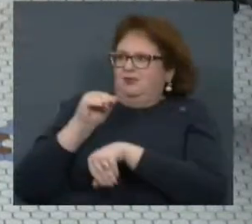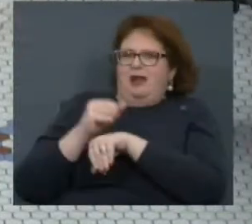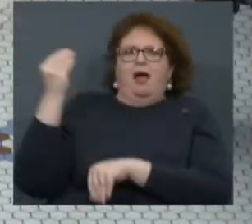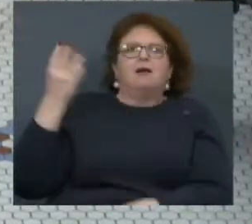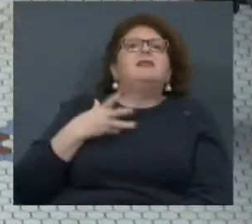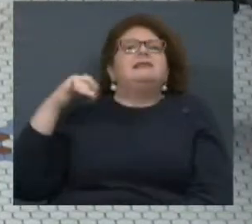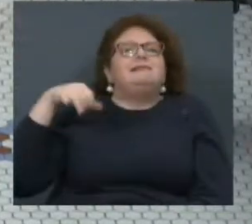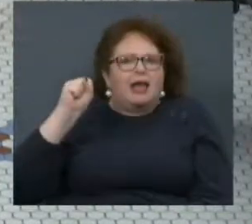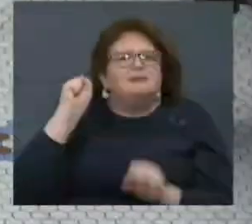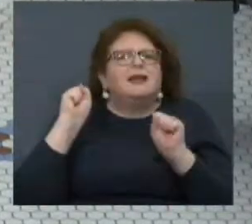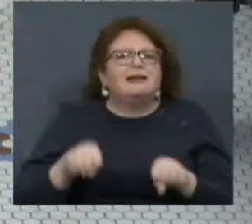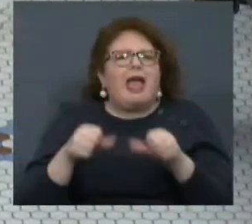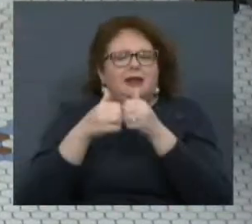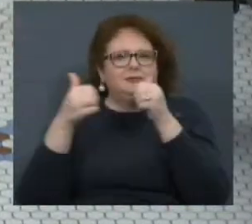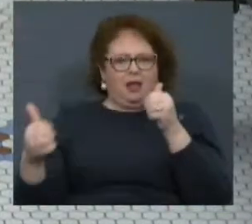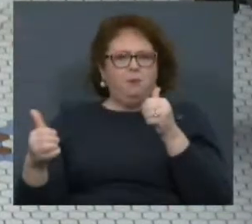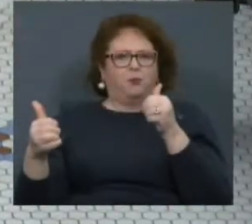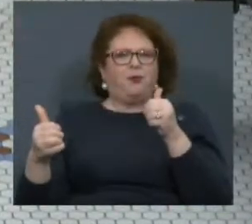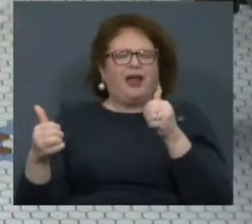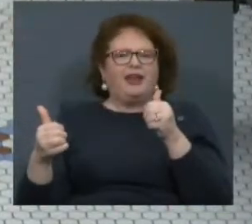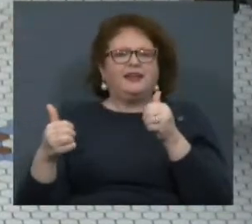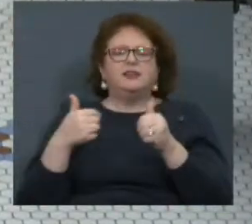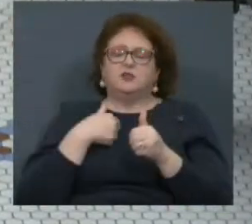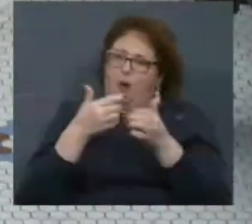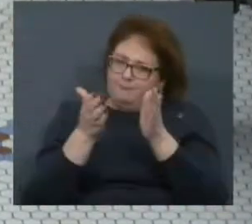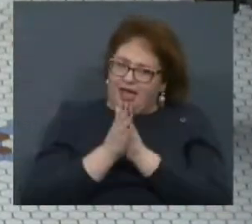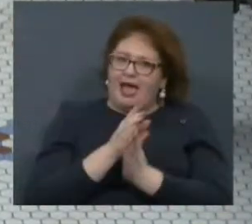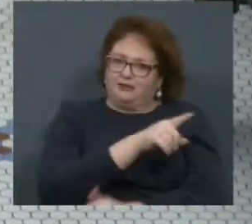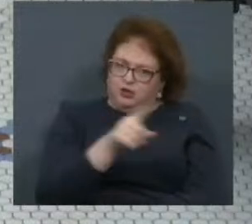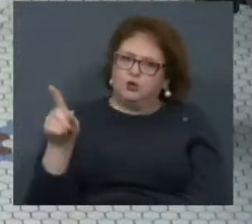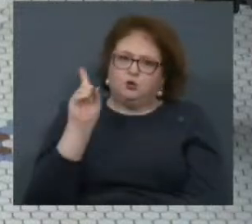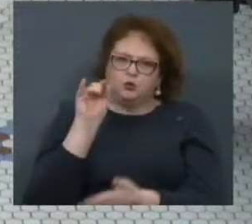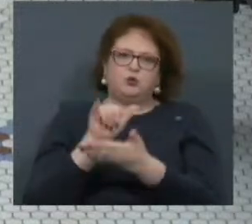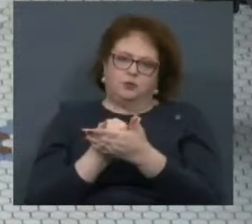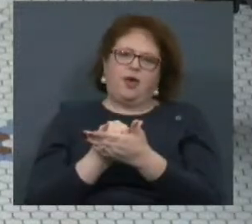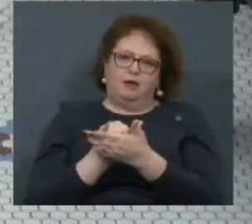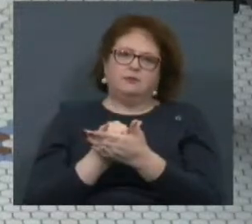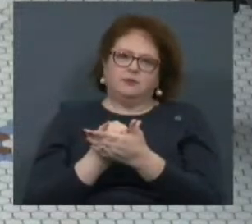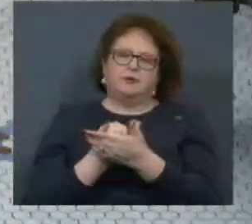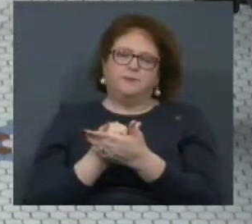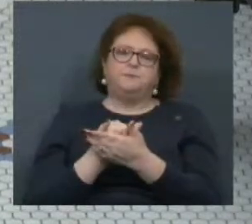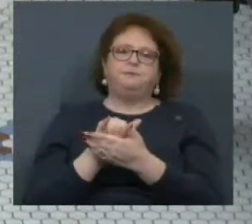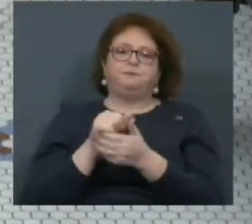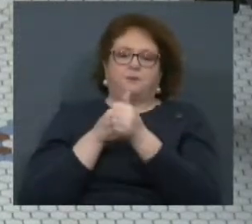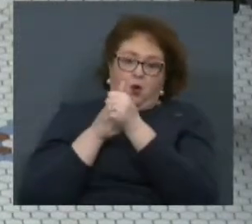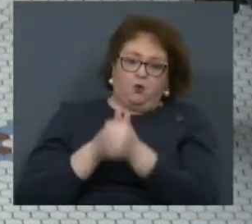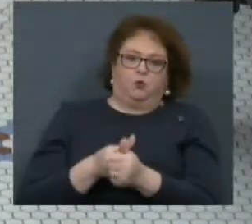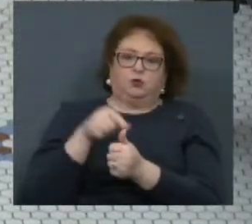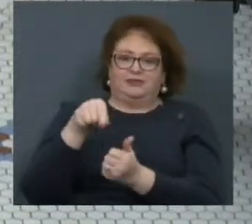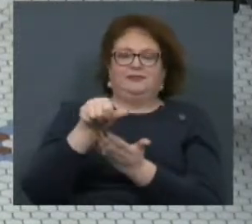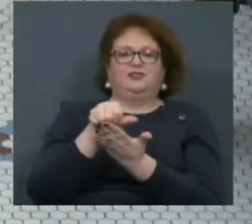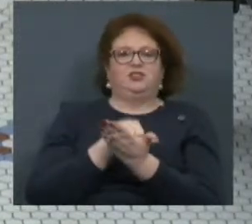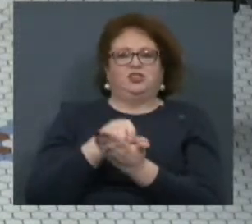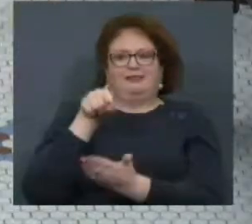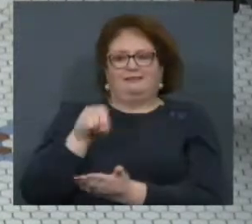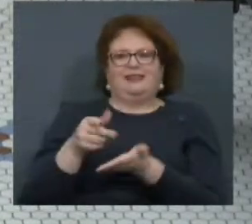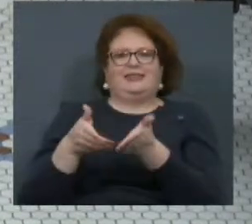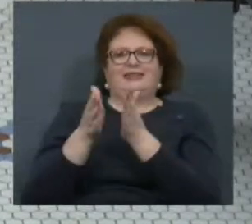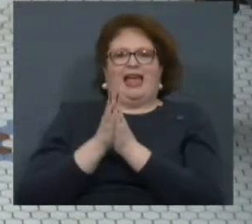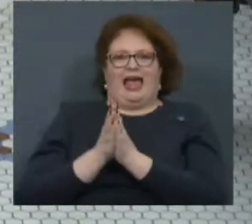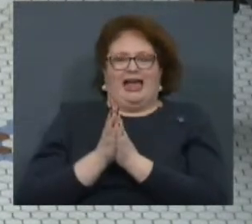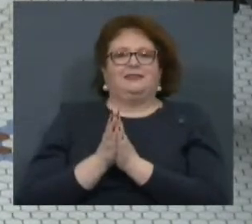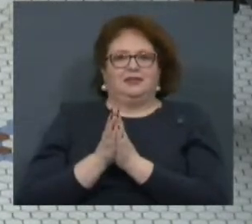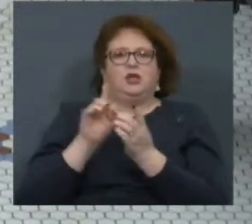is also what I'm asking you to do. According to this agenda, it's asking to enter into